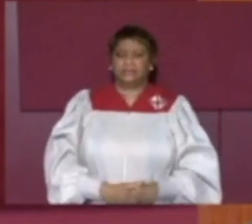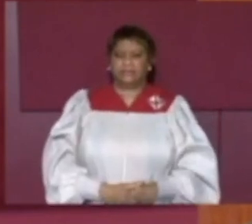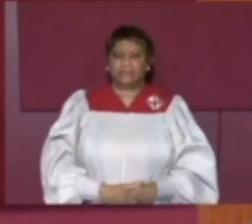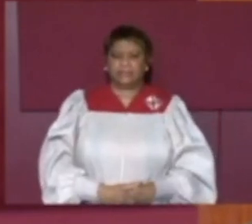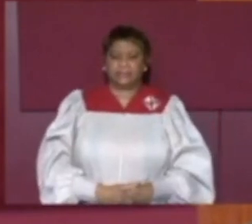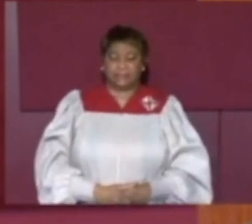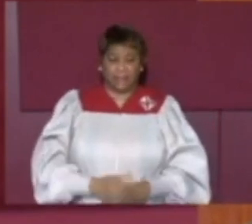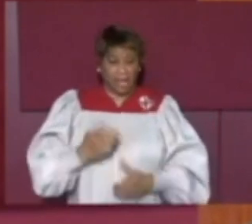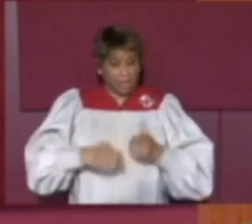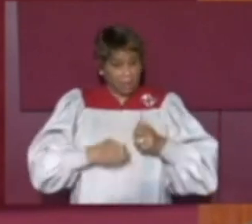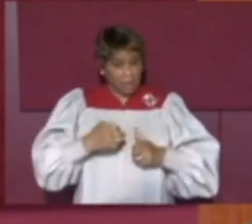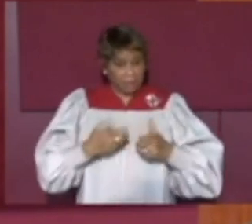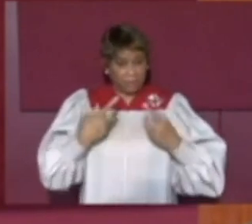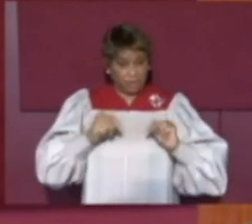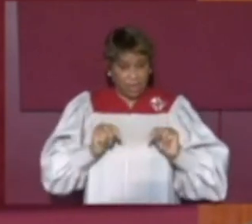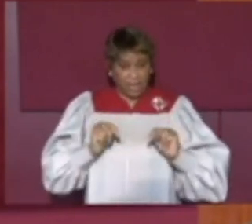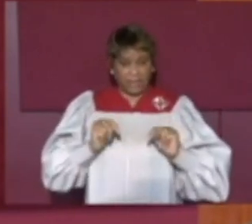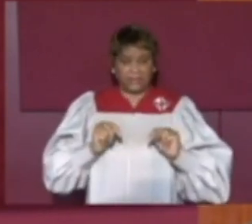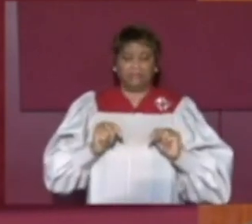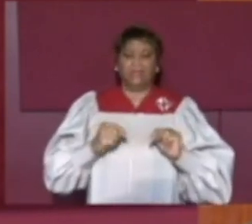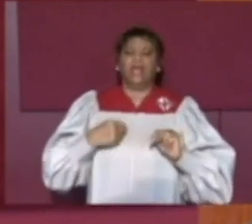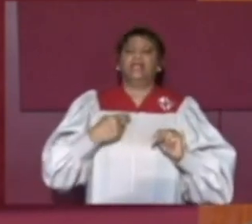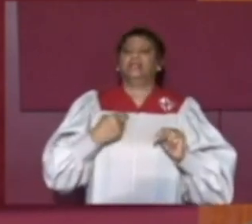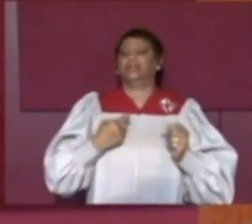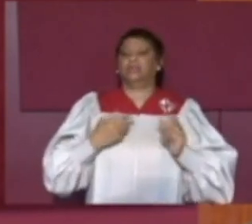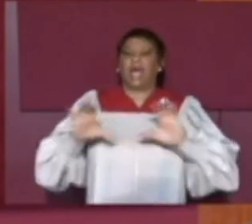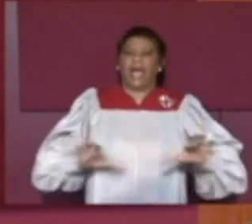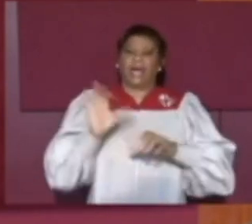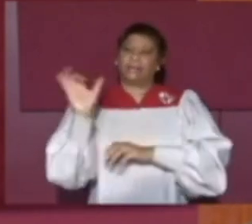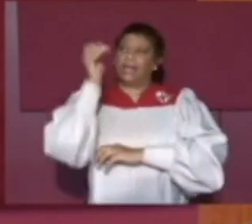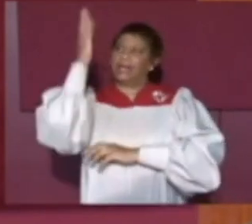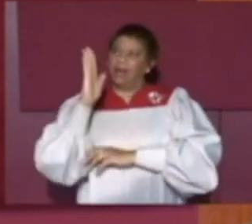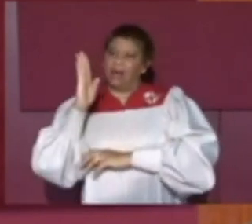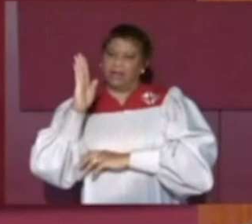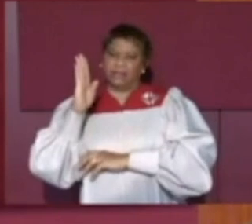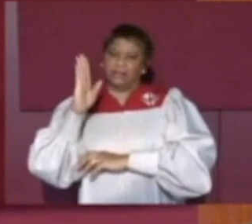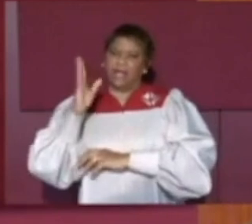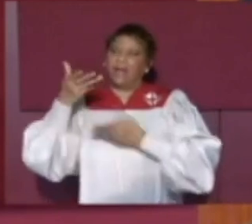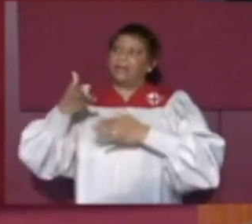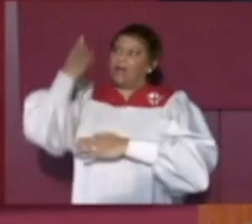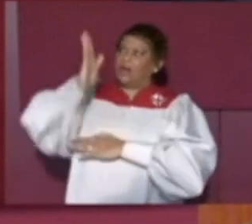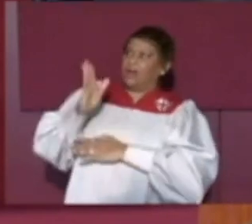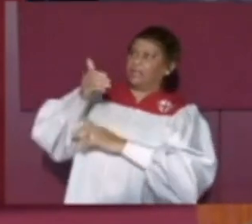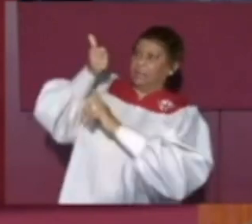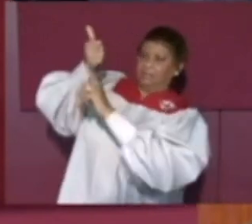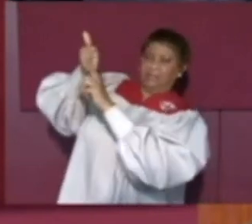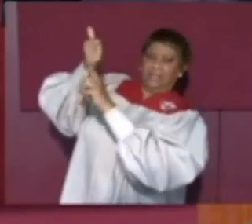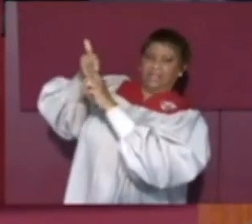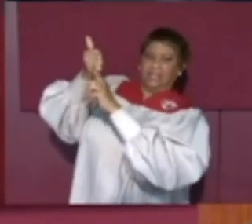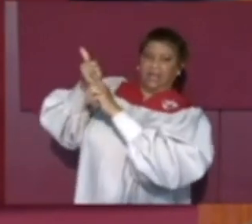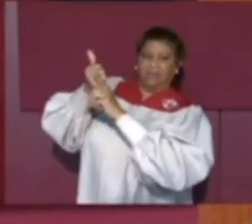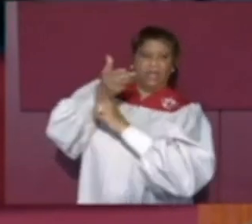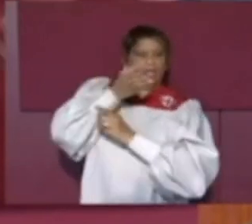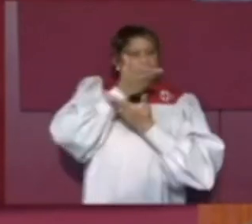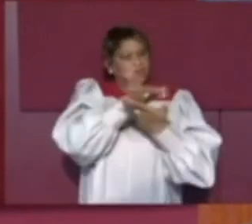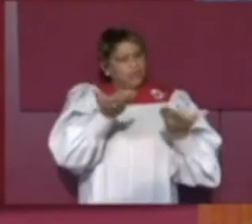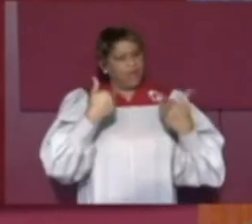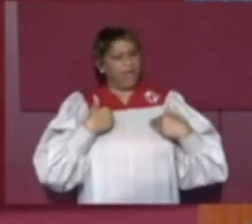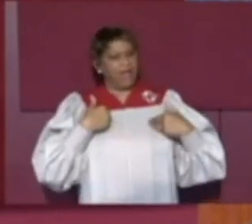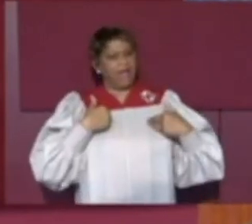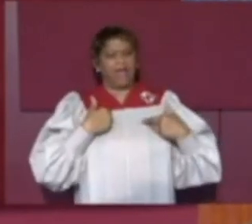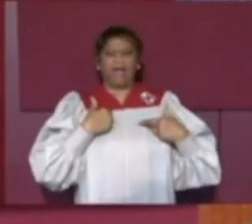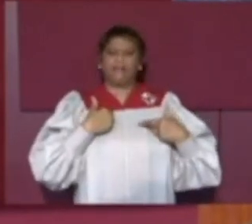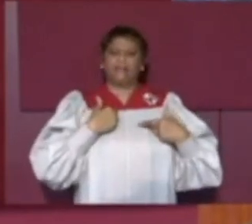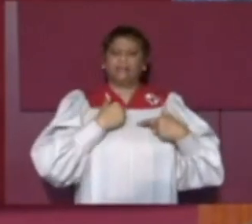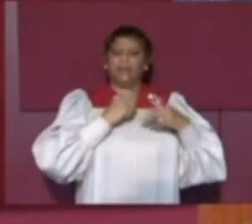See, the problem is you're trying to be God instead of letting God be God and just having a human relationship with another human